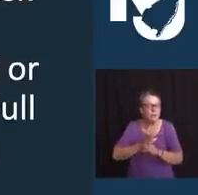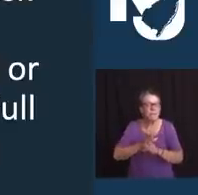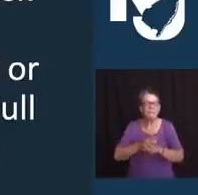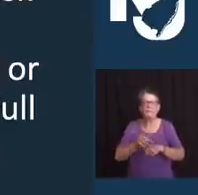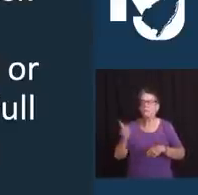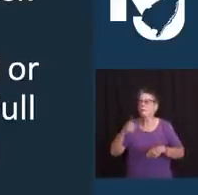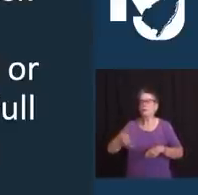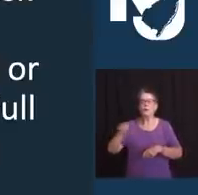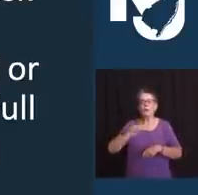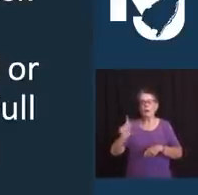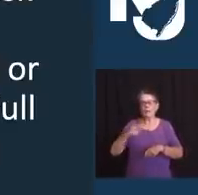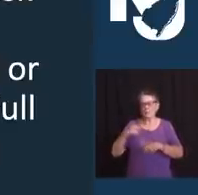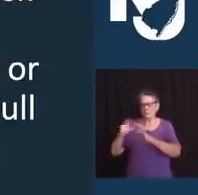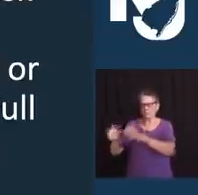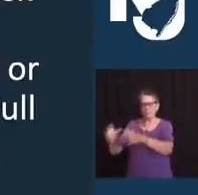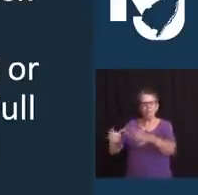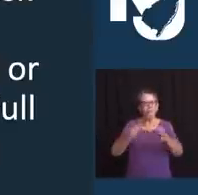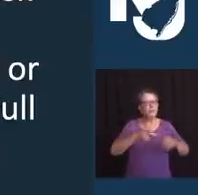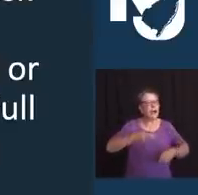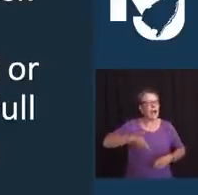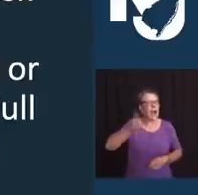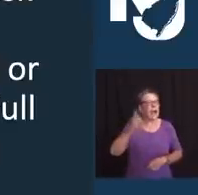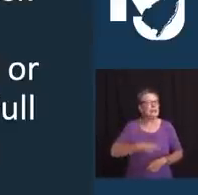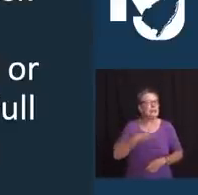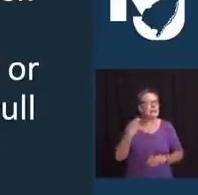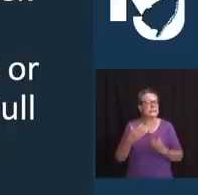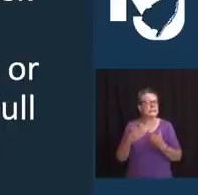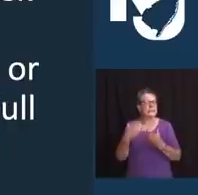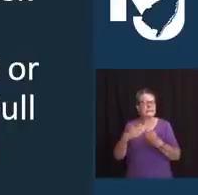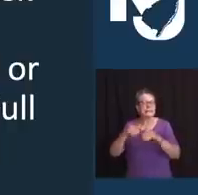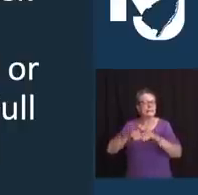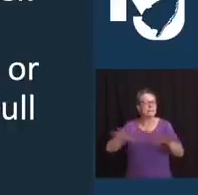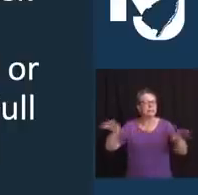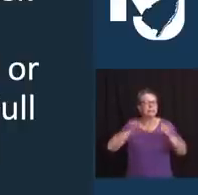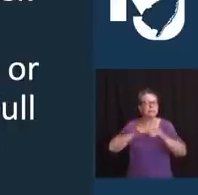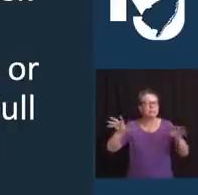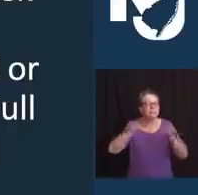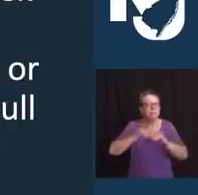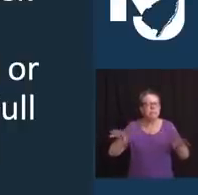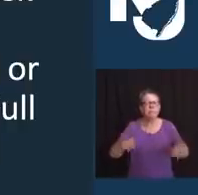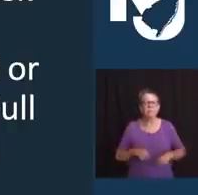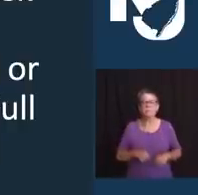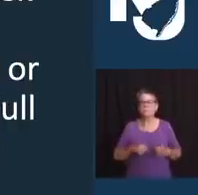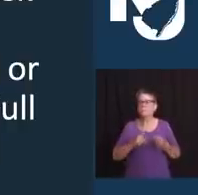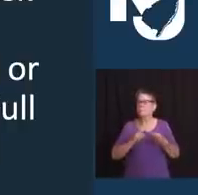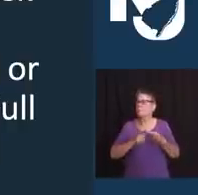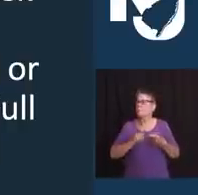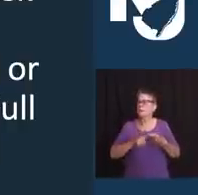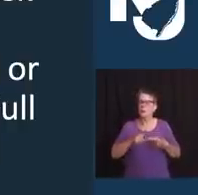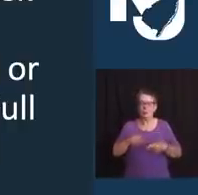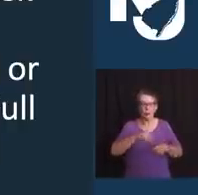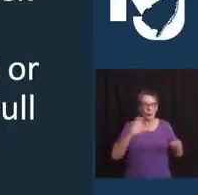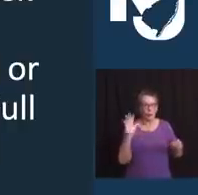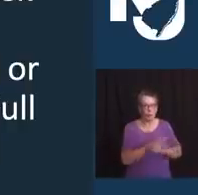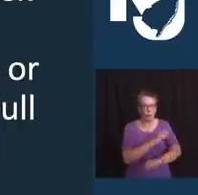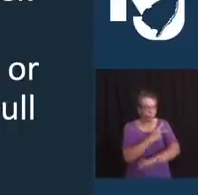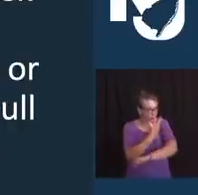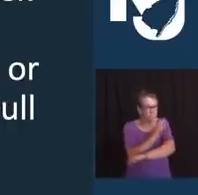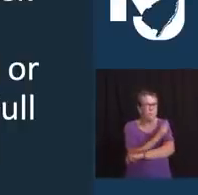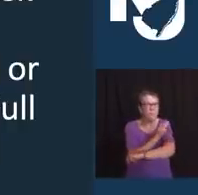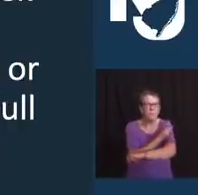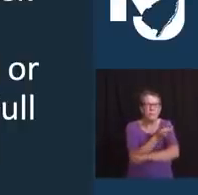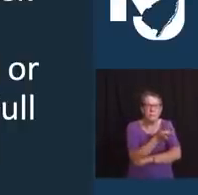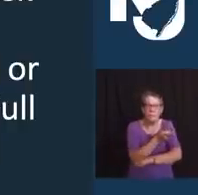we retain the ability and the authority to go further if we do not see significant increases in vaccination rates within